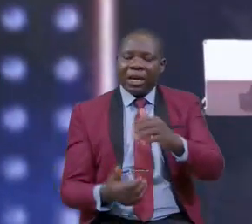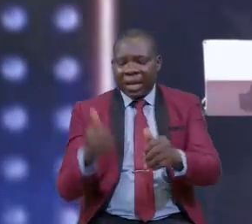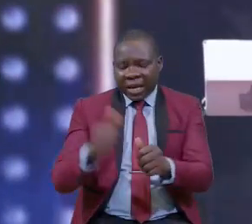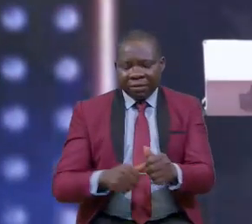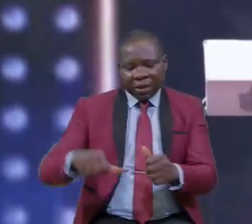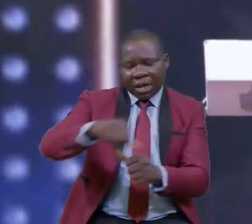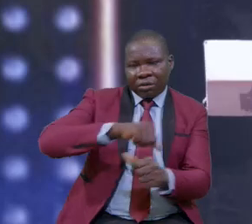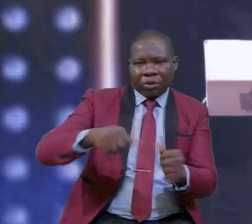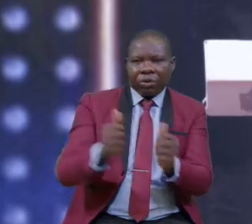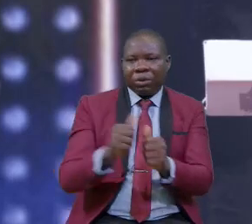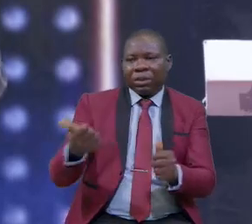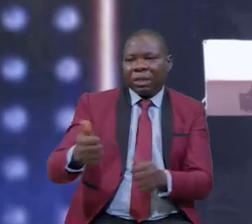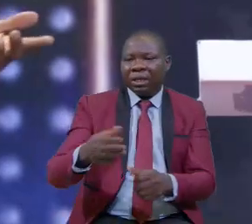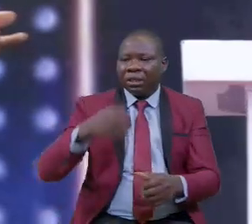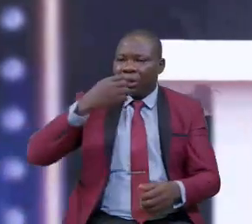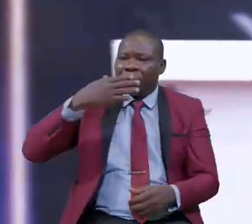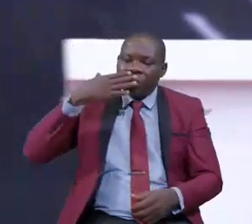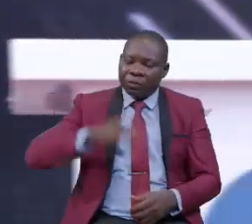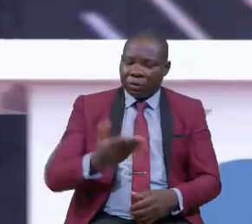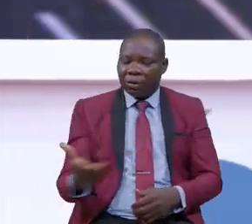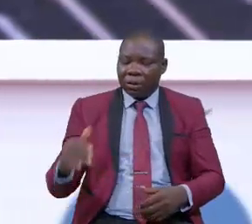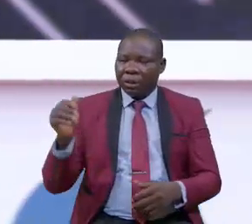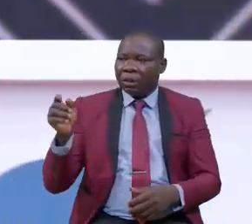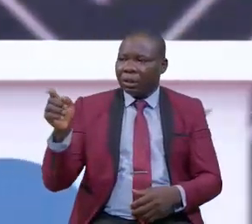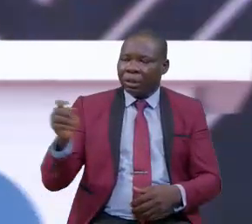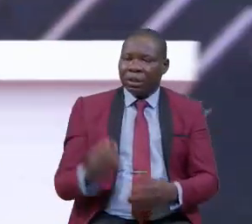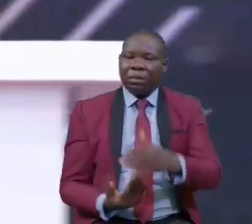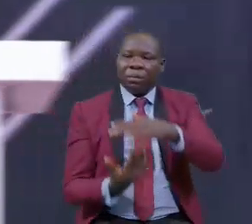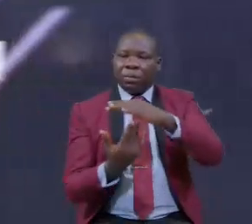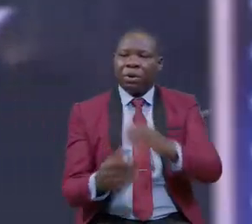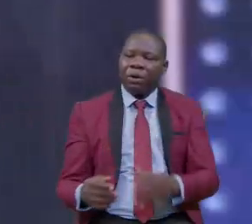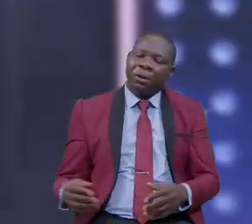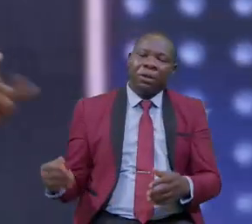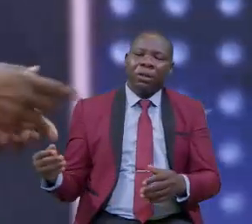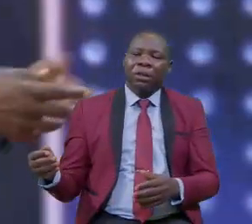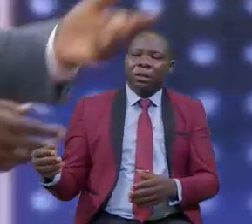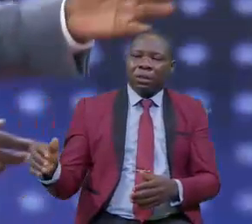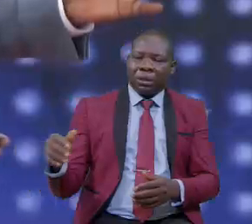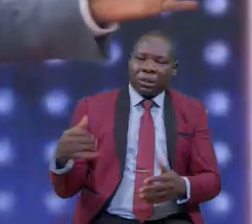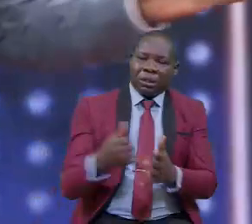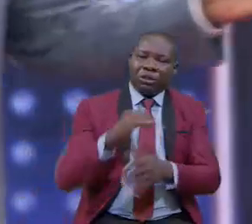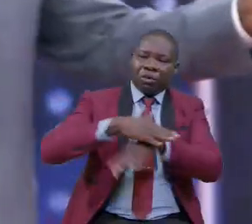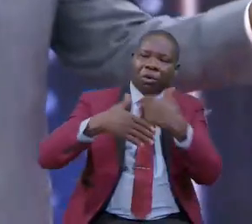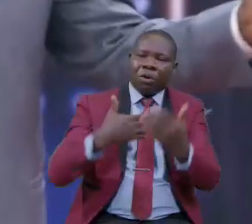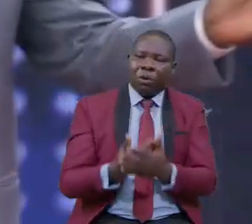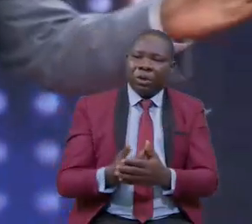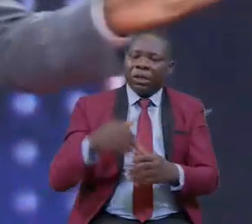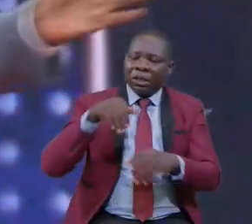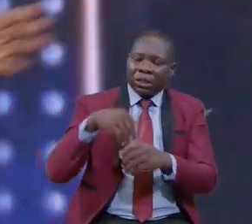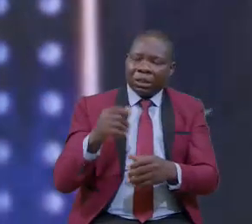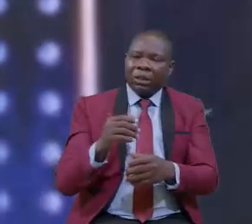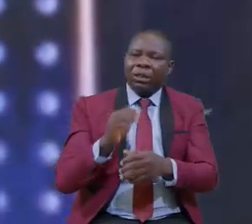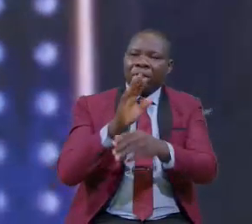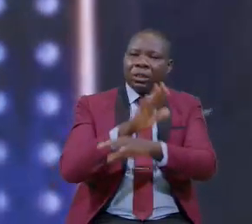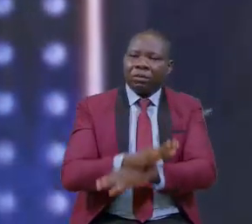evil thing, he burnt everything. Now, when I finished the preaching in the evening, I stood outside the hall. I was